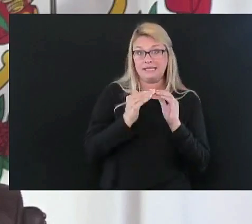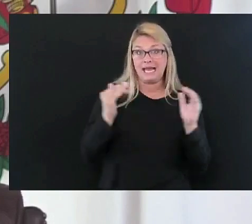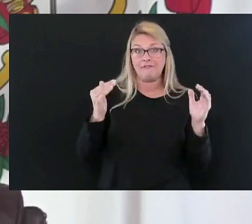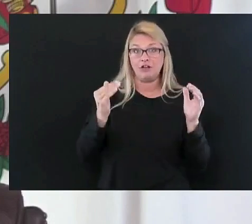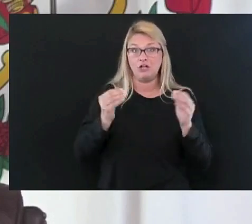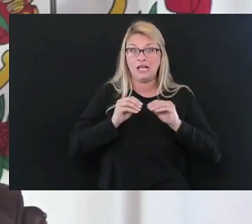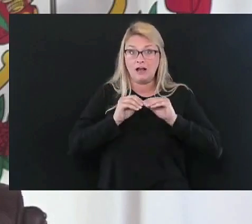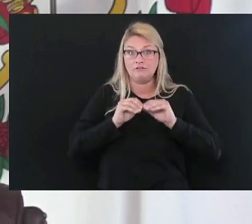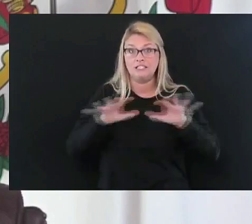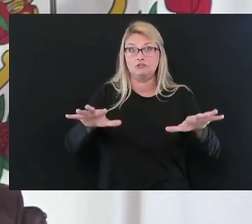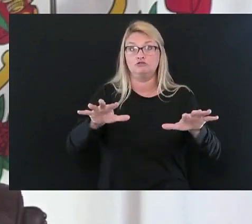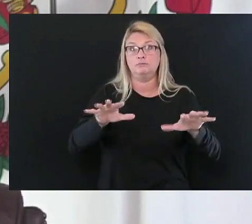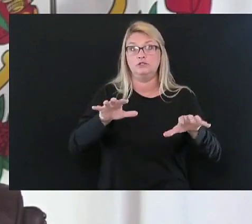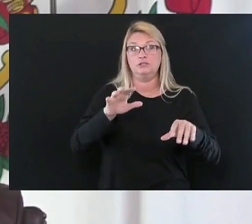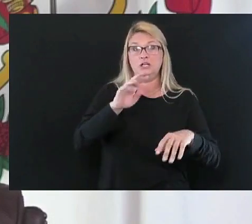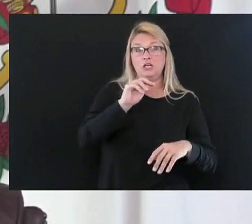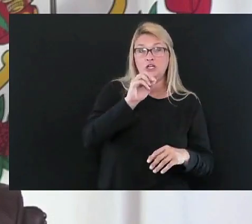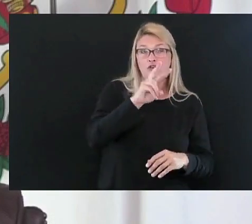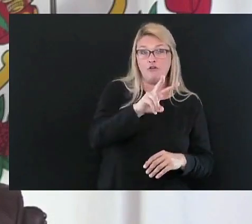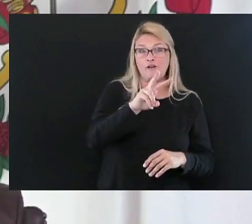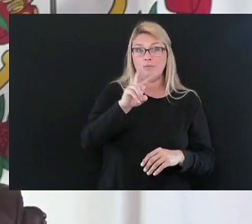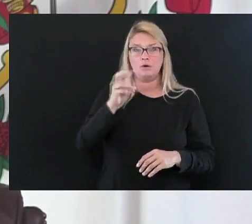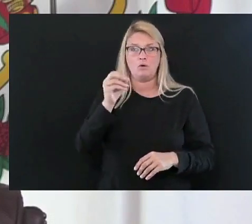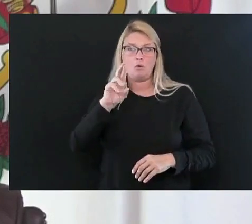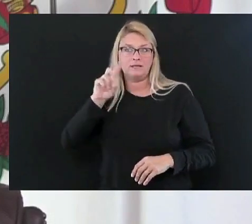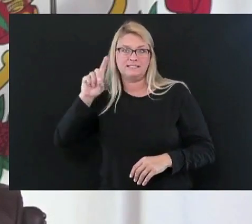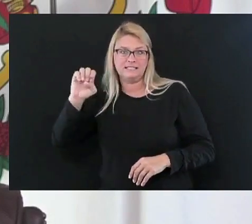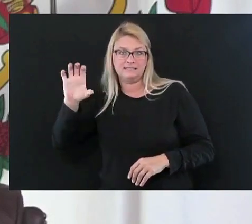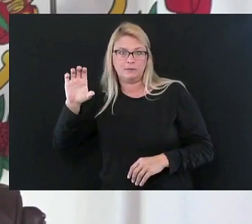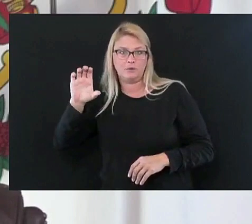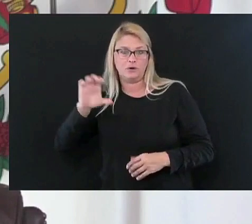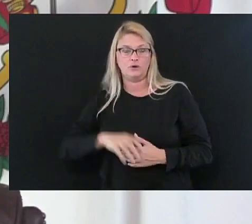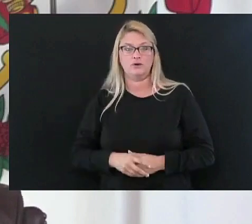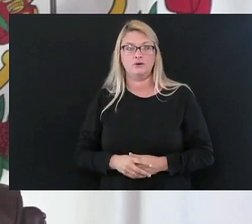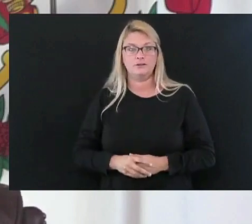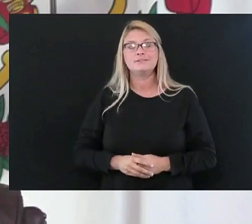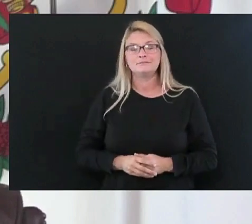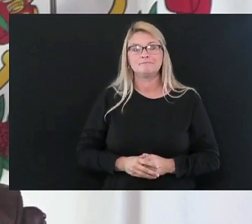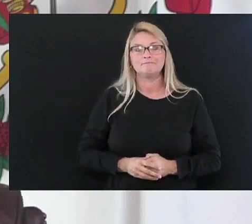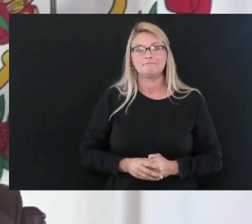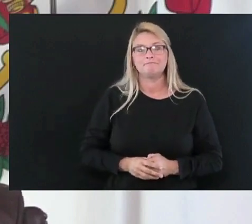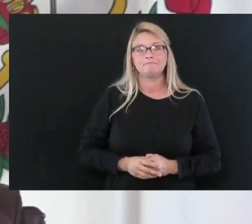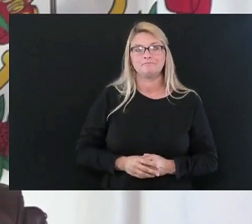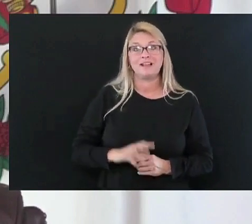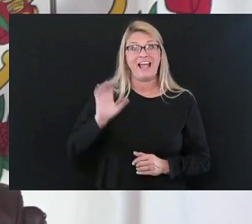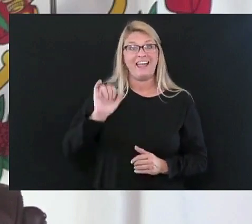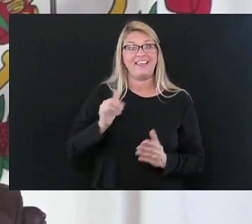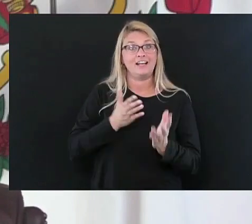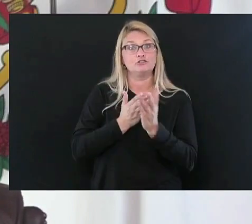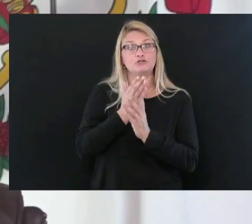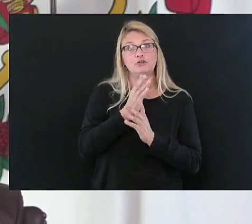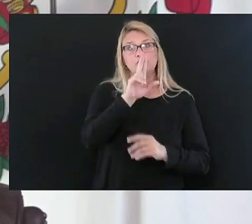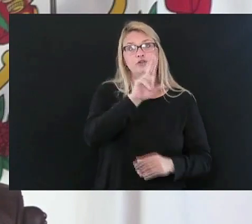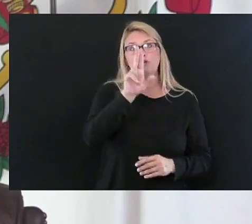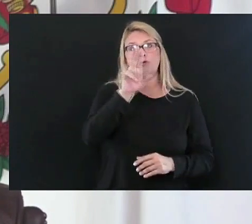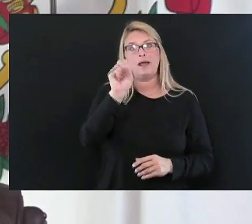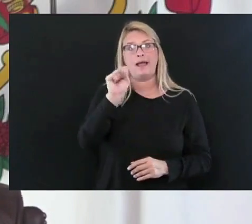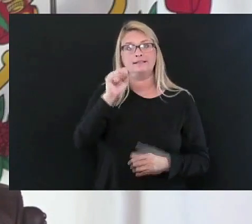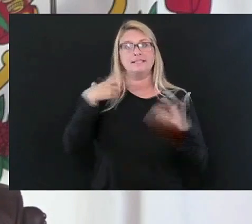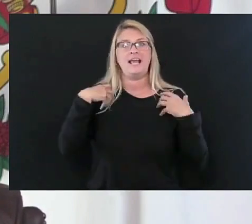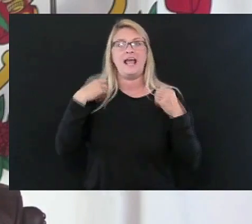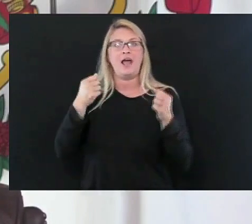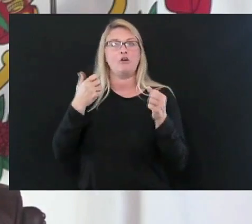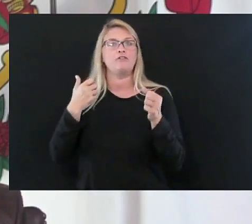of November or in December. And this is through the U.S. health